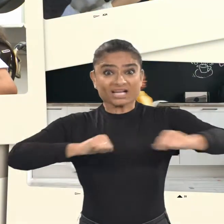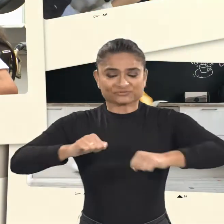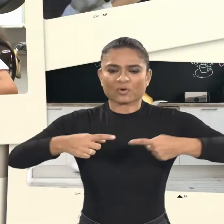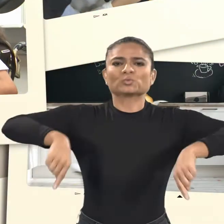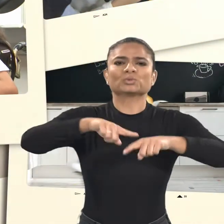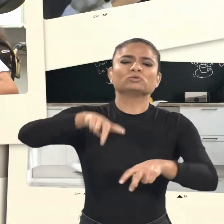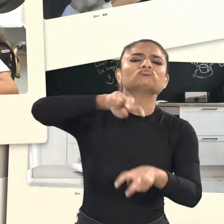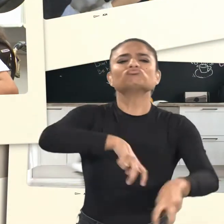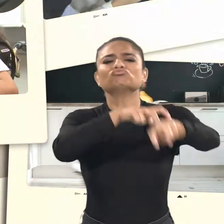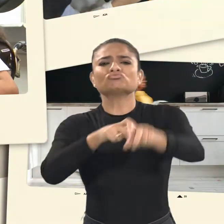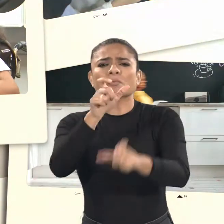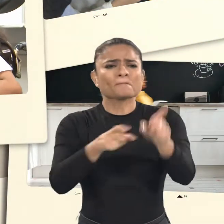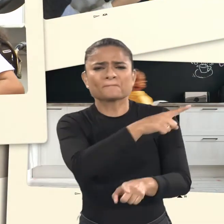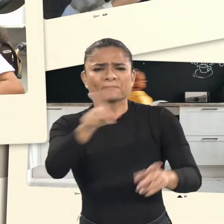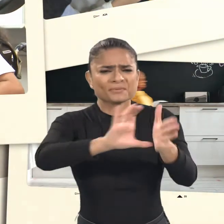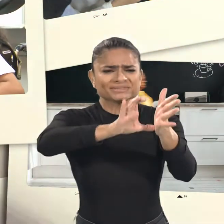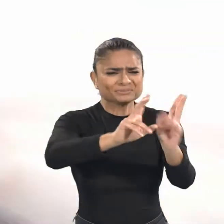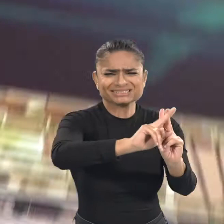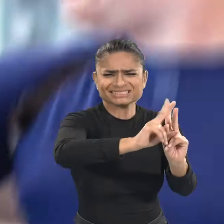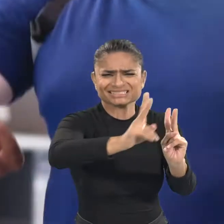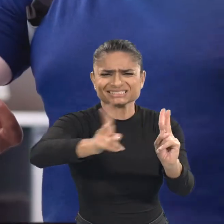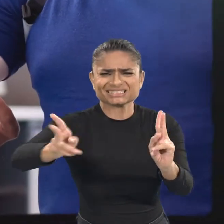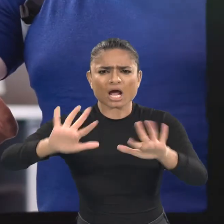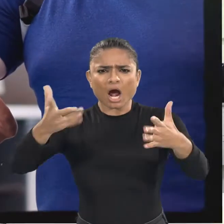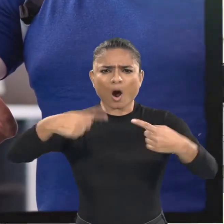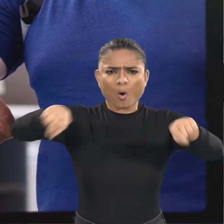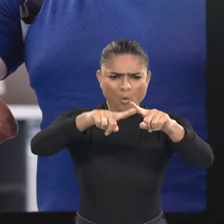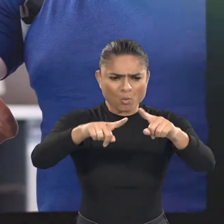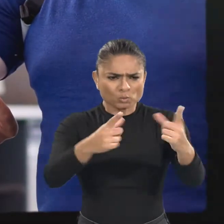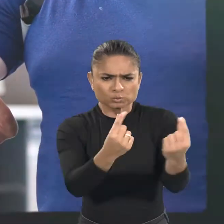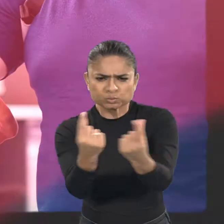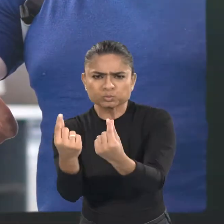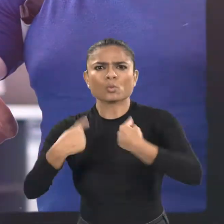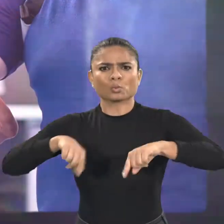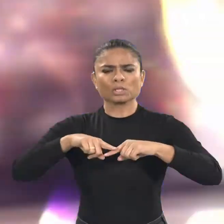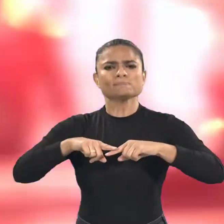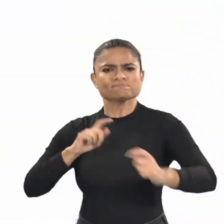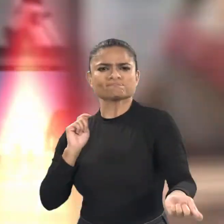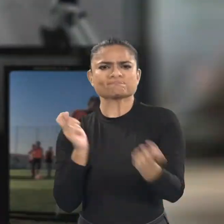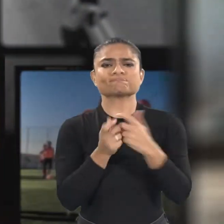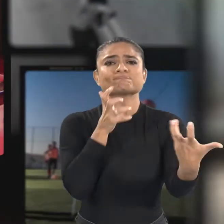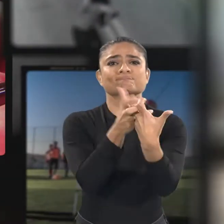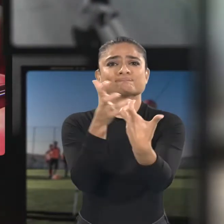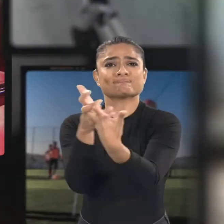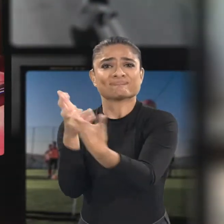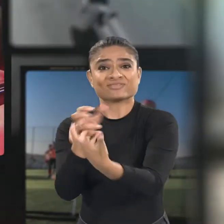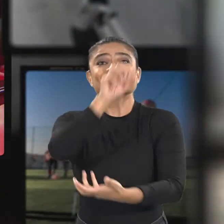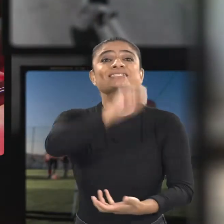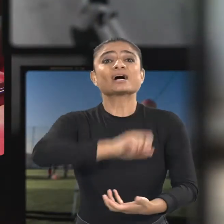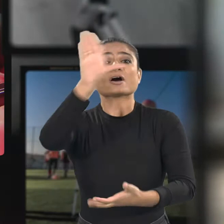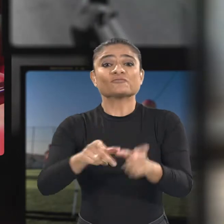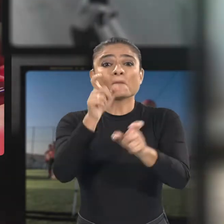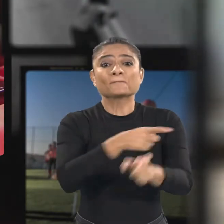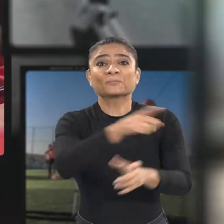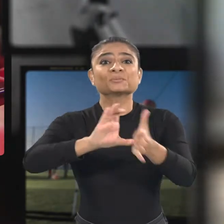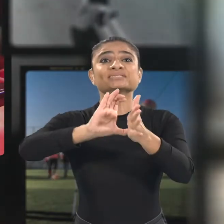Activated takes us on a journey of taking lessons from persons with disabilities in how we must do things differently to unleash the contributions